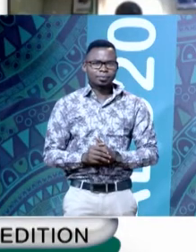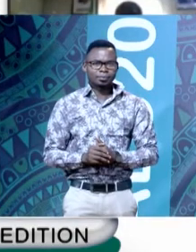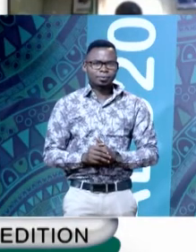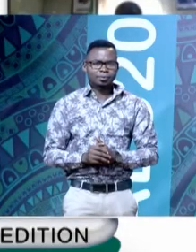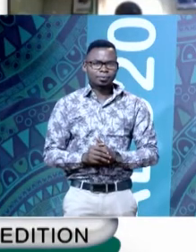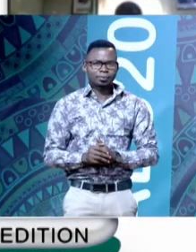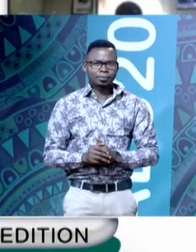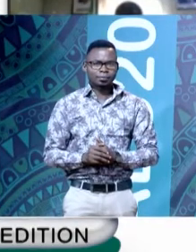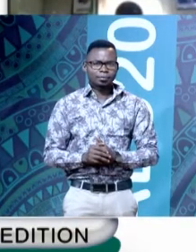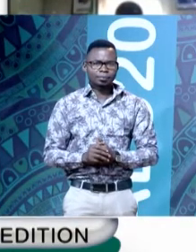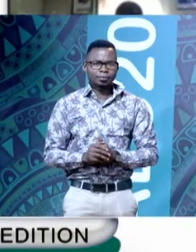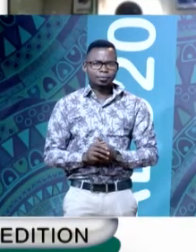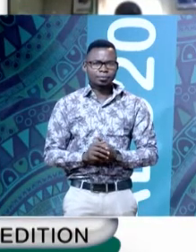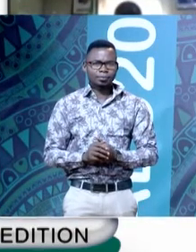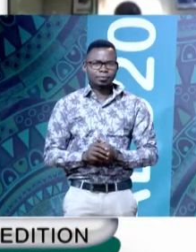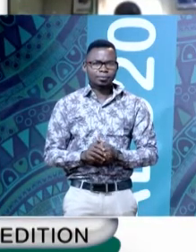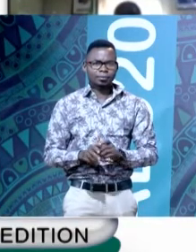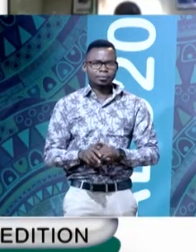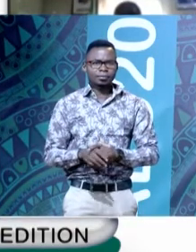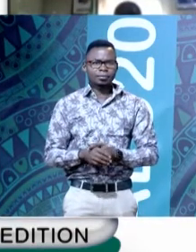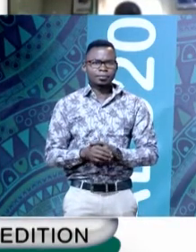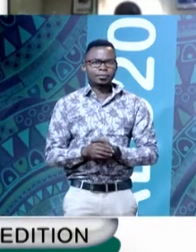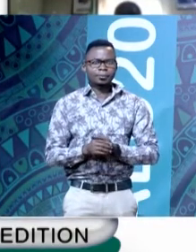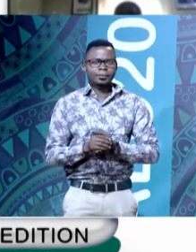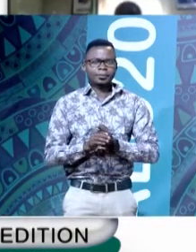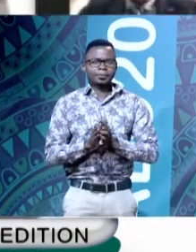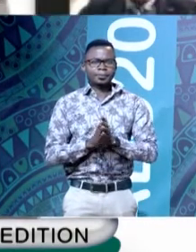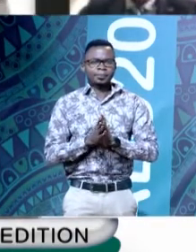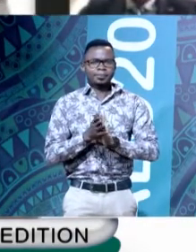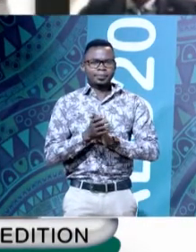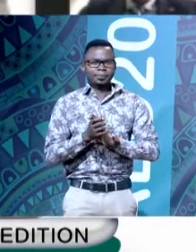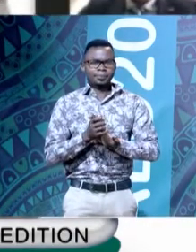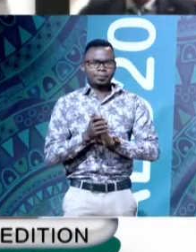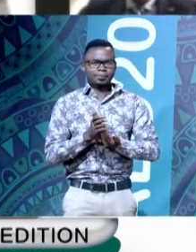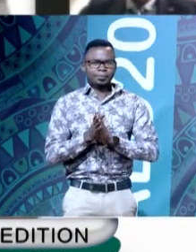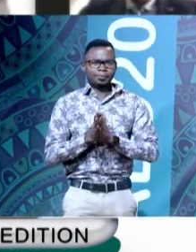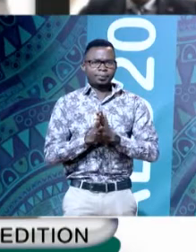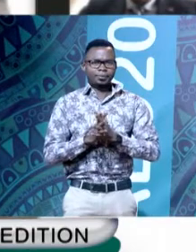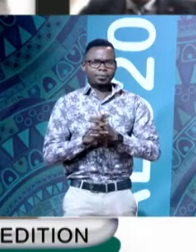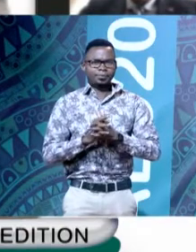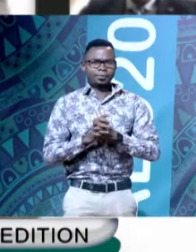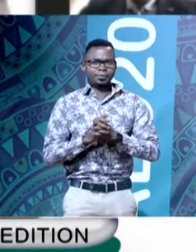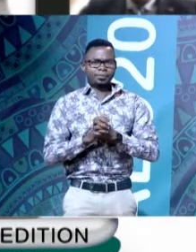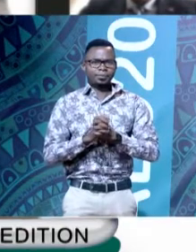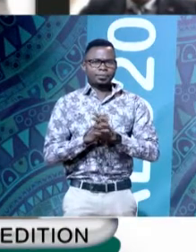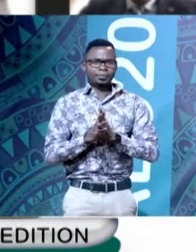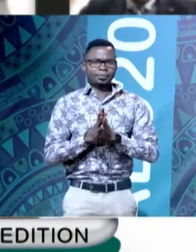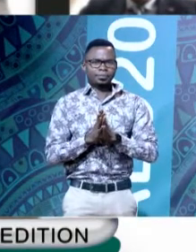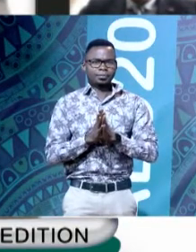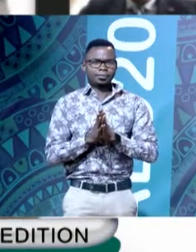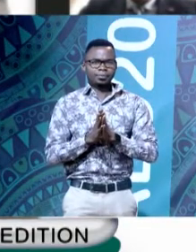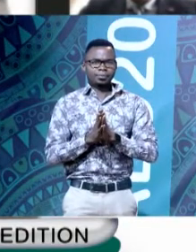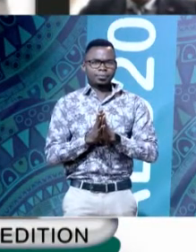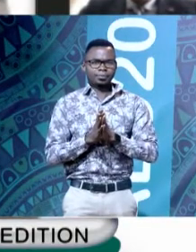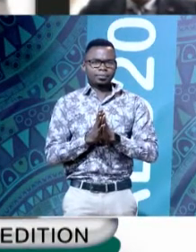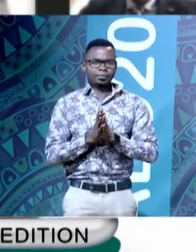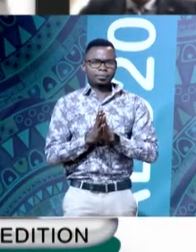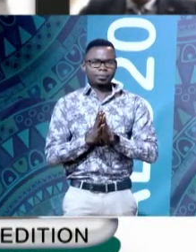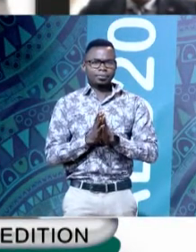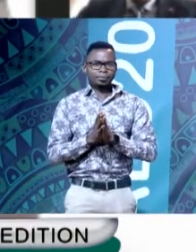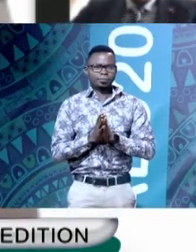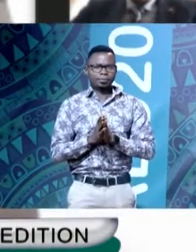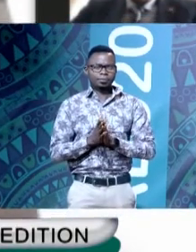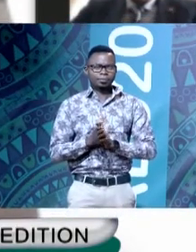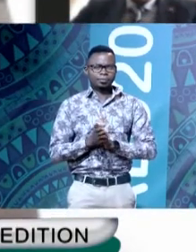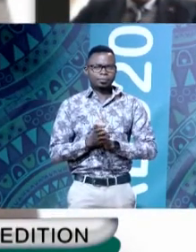an integrated, prosperous, peaceful Africa that is driven by its people. So